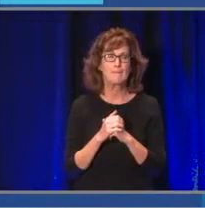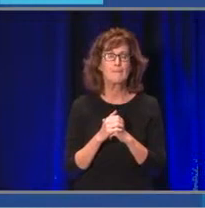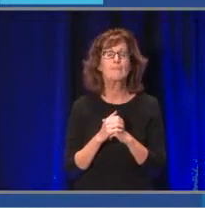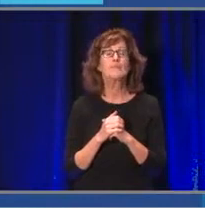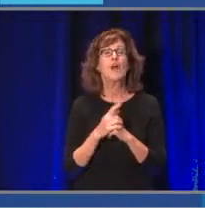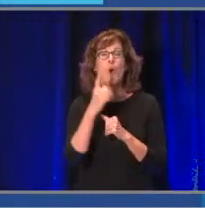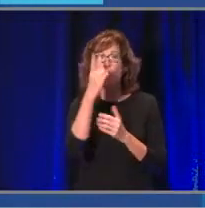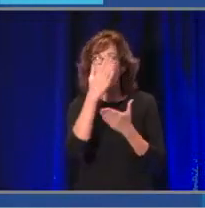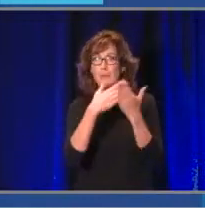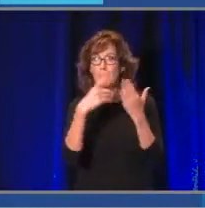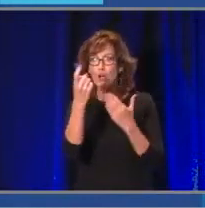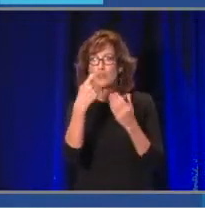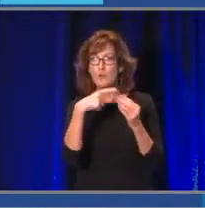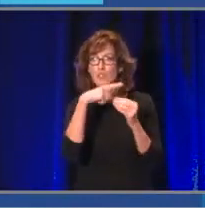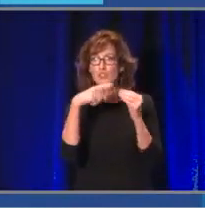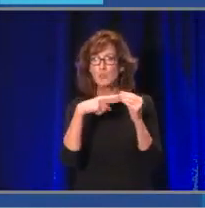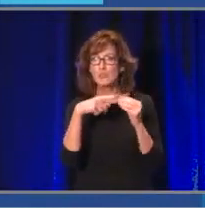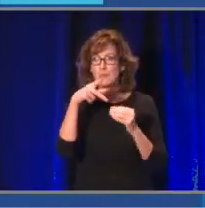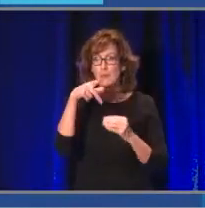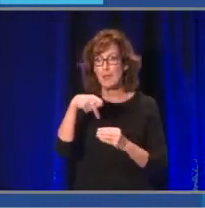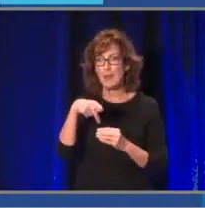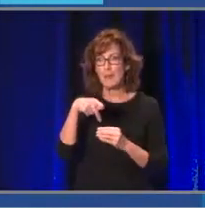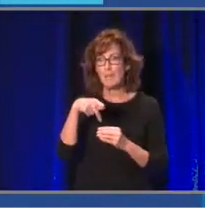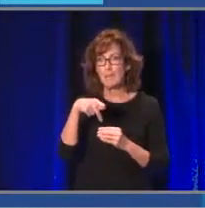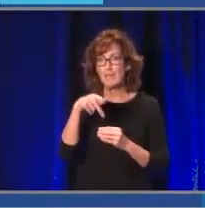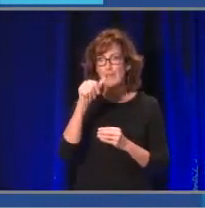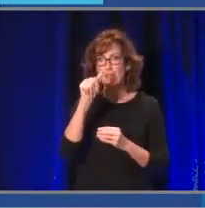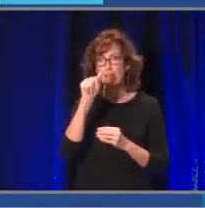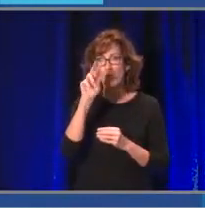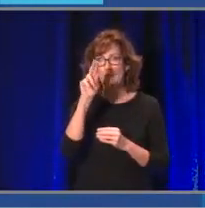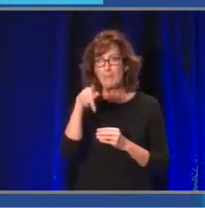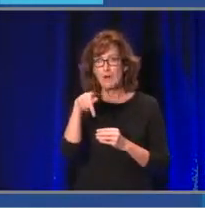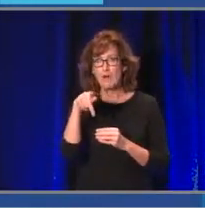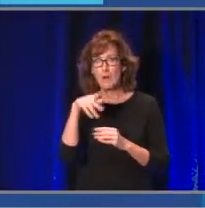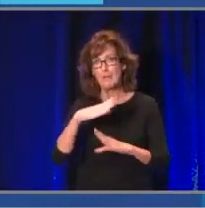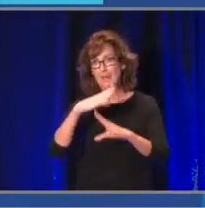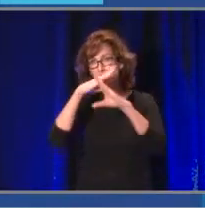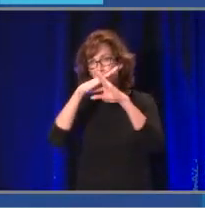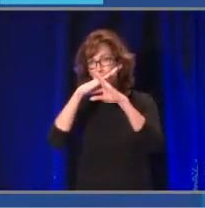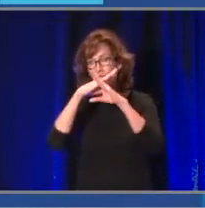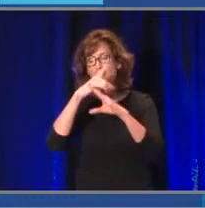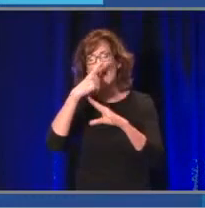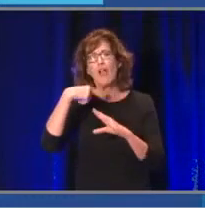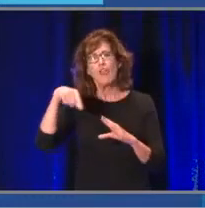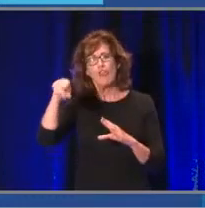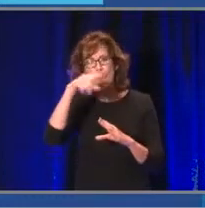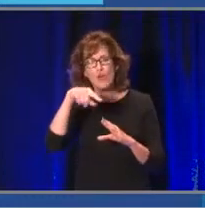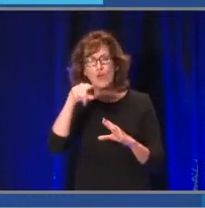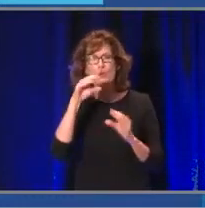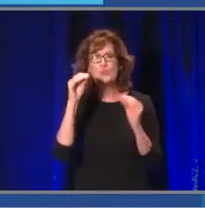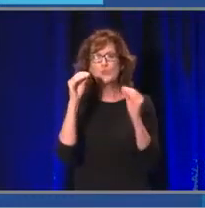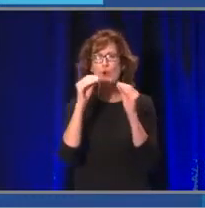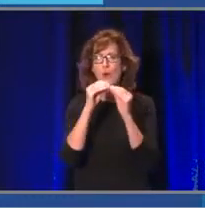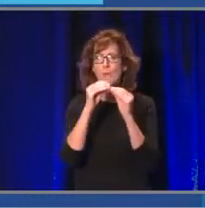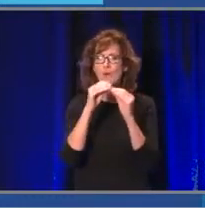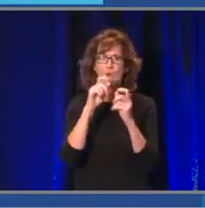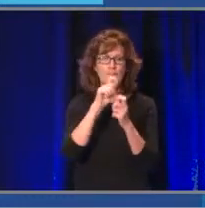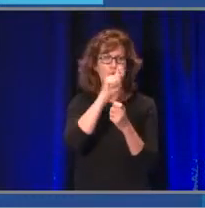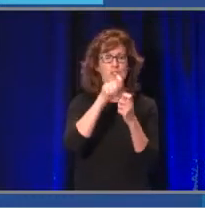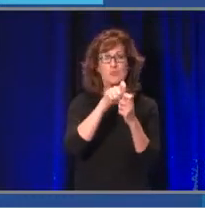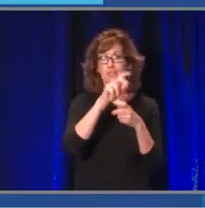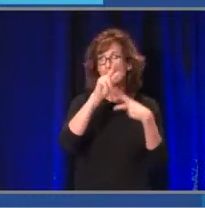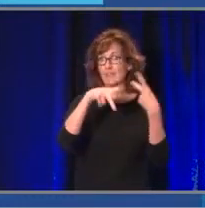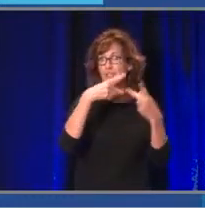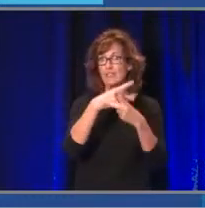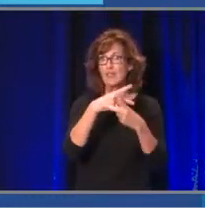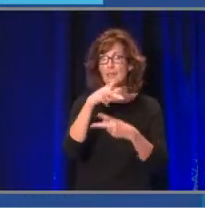PARP inhibitors. So these inhibitors are more targeted toward a specific type of